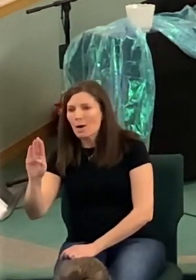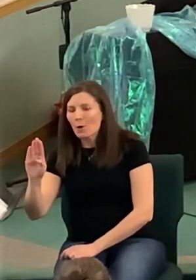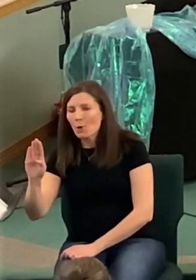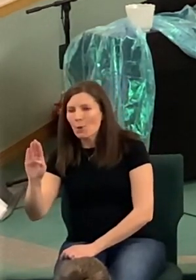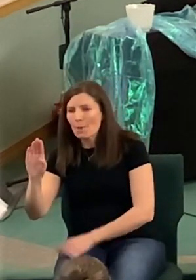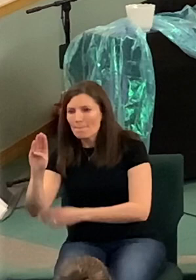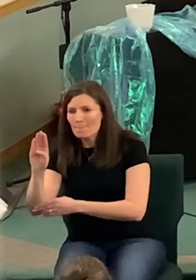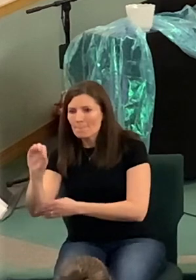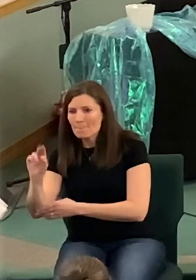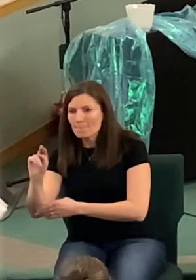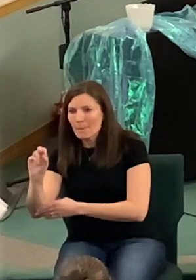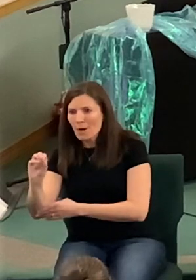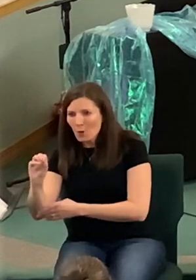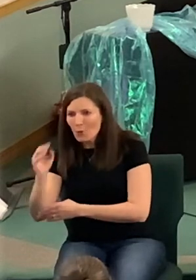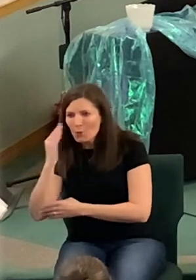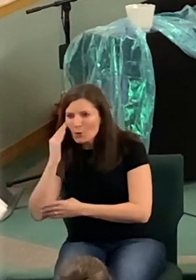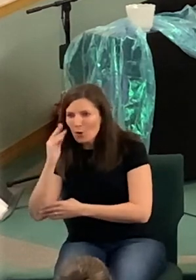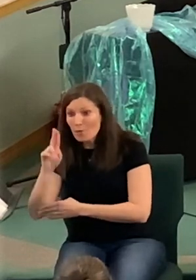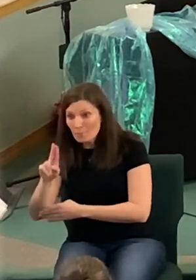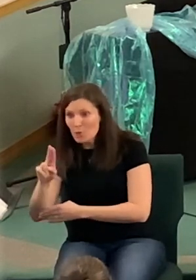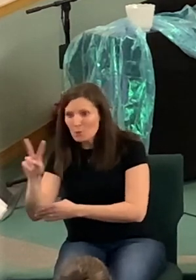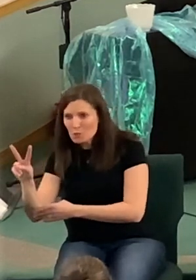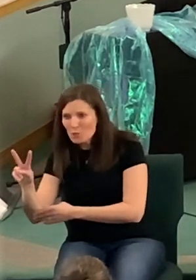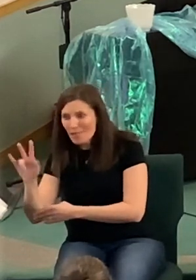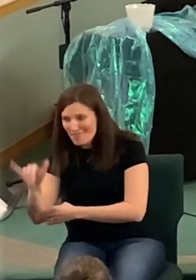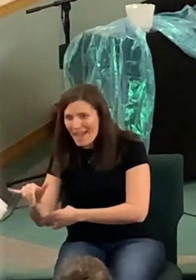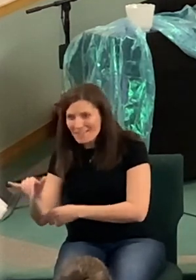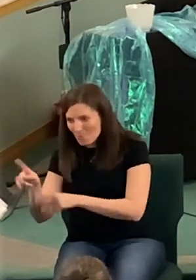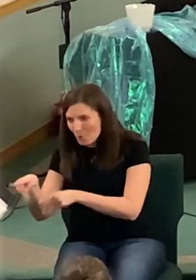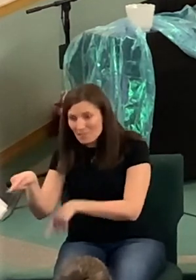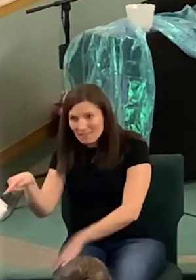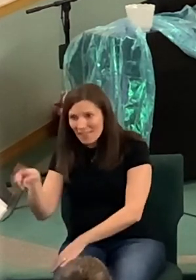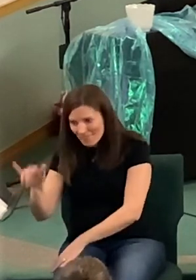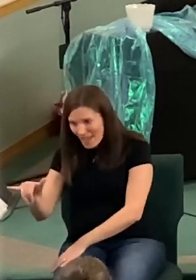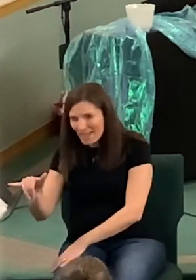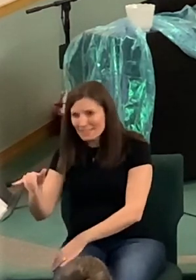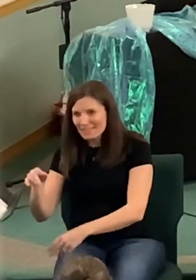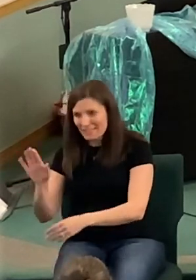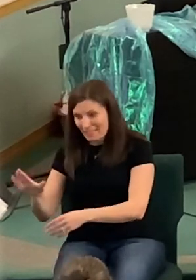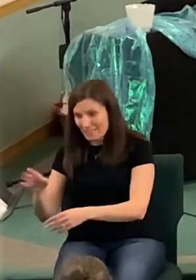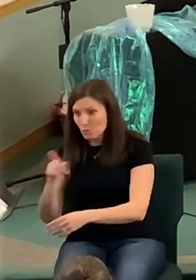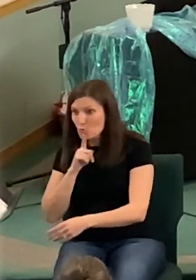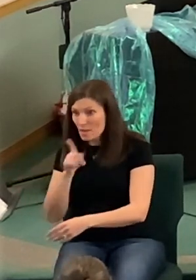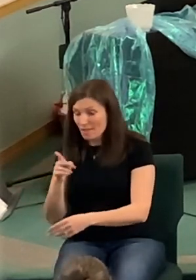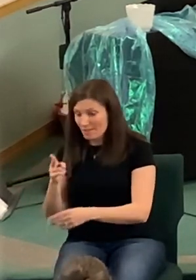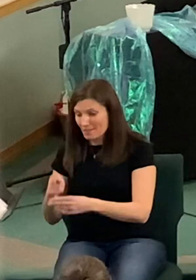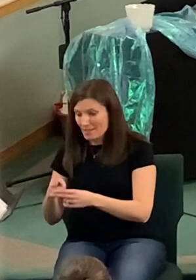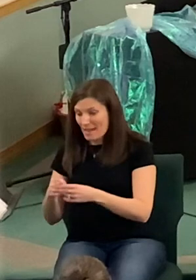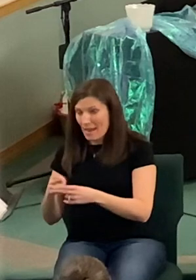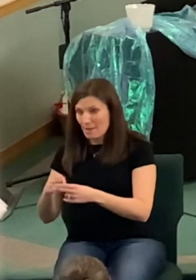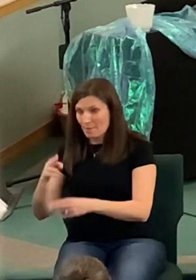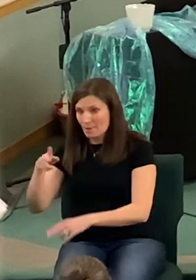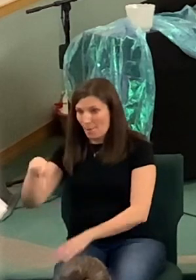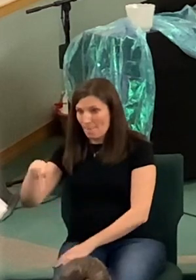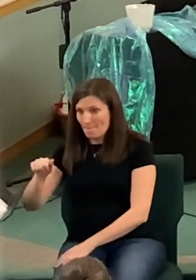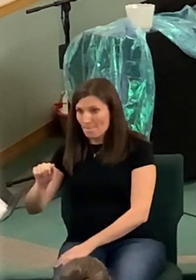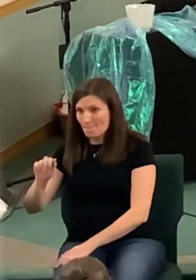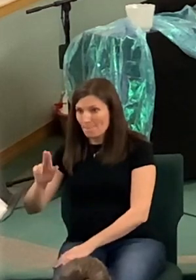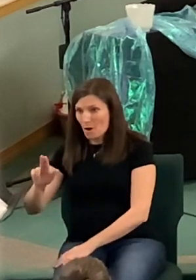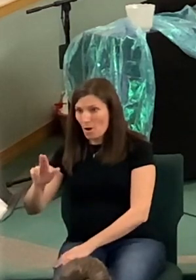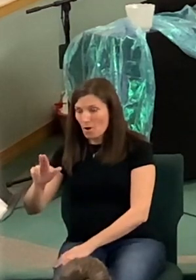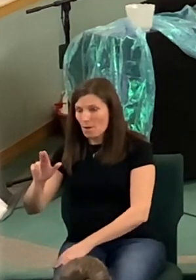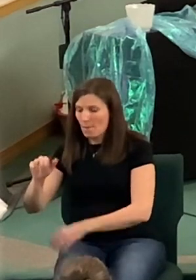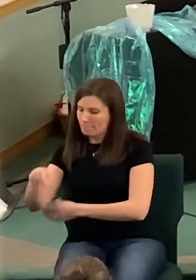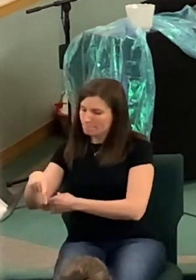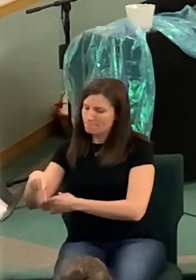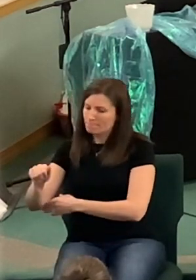a believer his whole life for those 40 years of writing songs and playing music. And he learned through